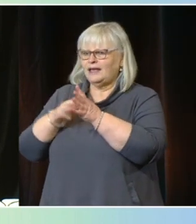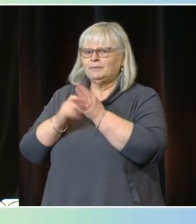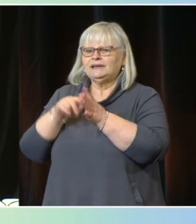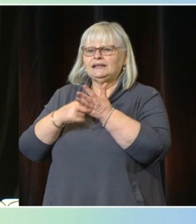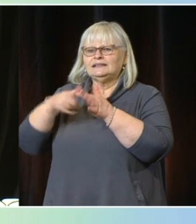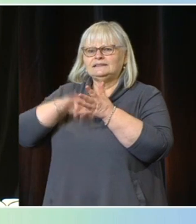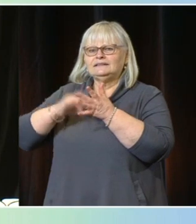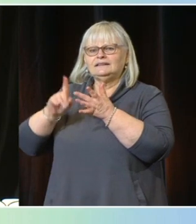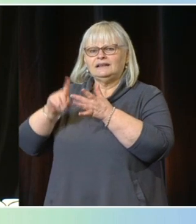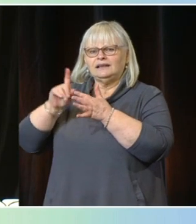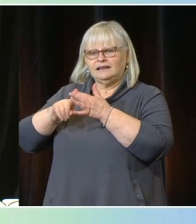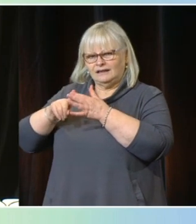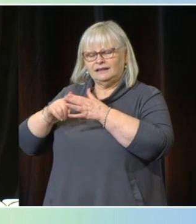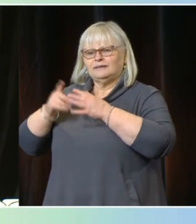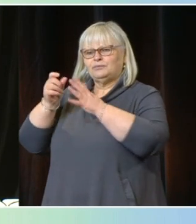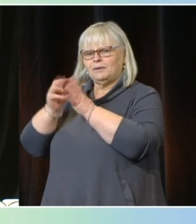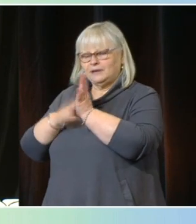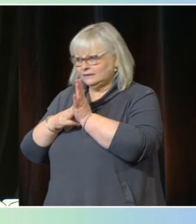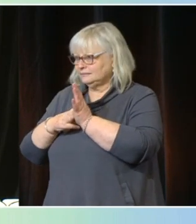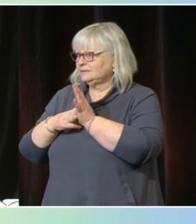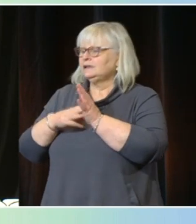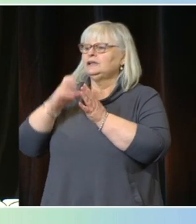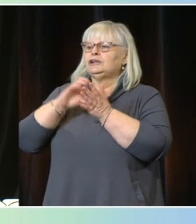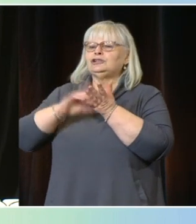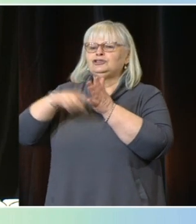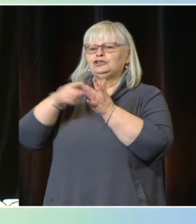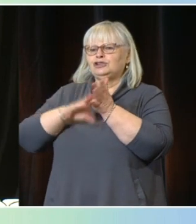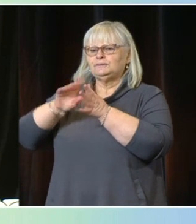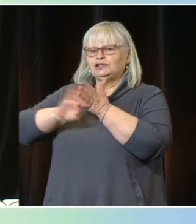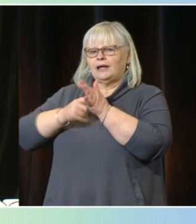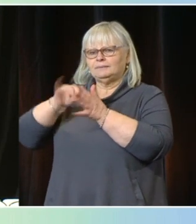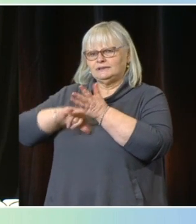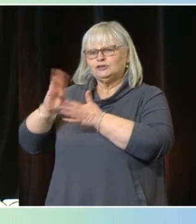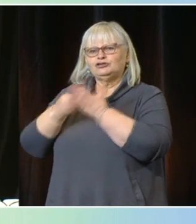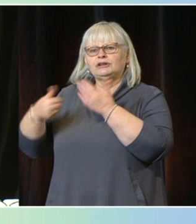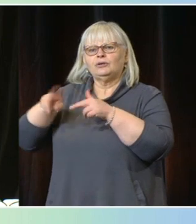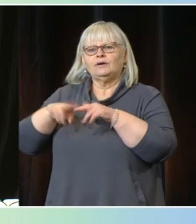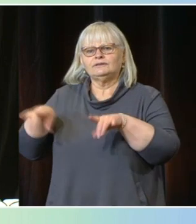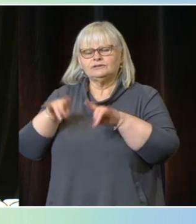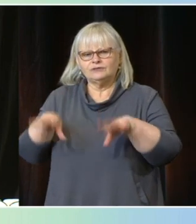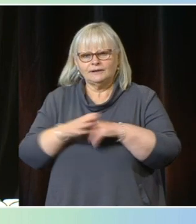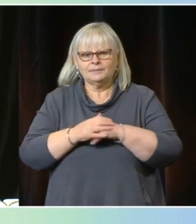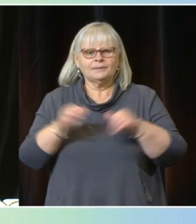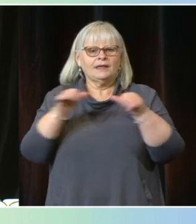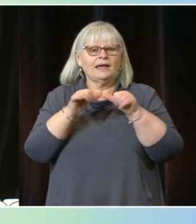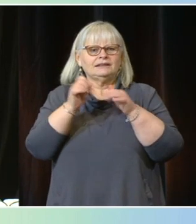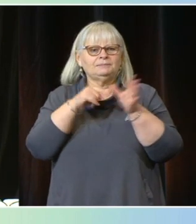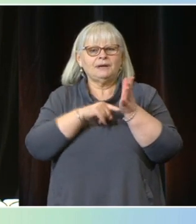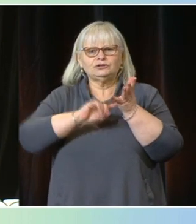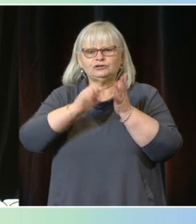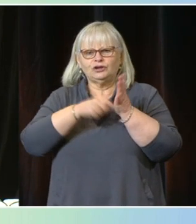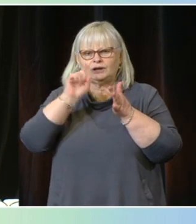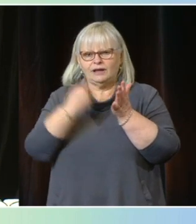Minister of Australia The Honorable Dr Jim Chalmers MP treasurer of Australia Auntie Pat Turner